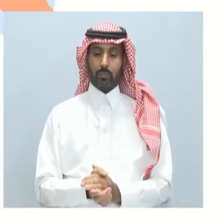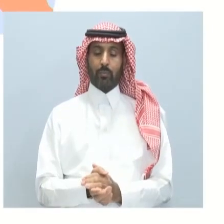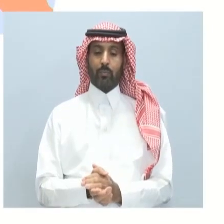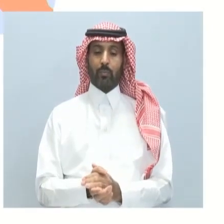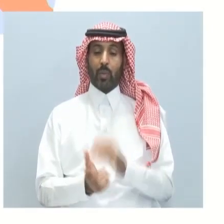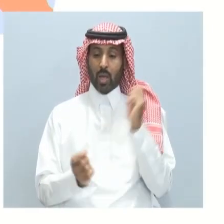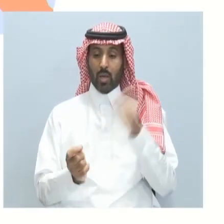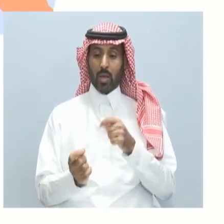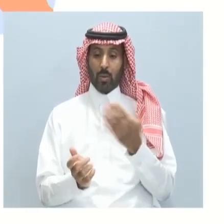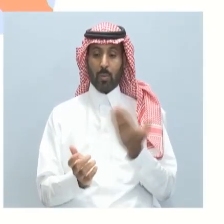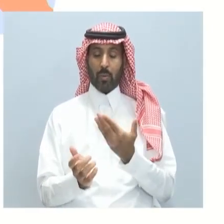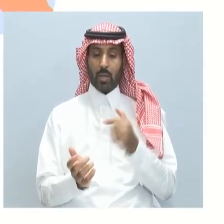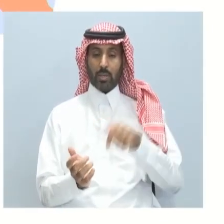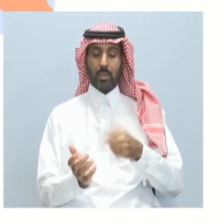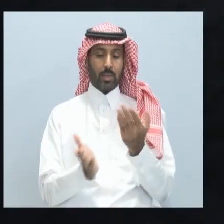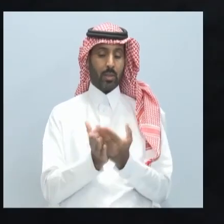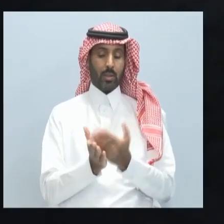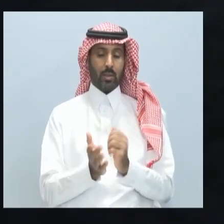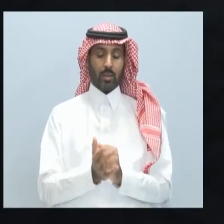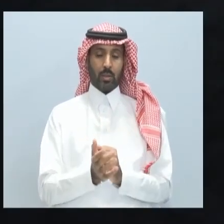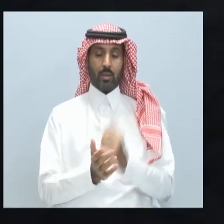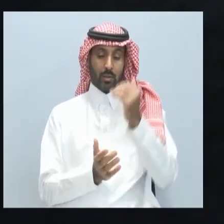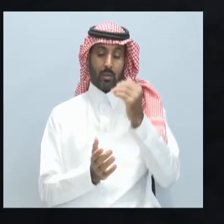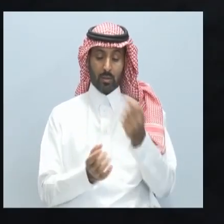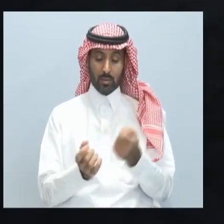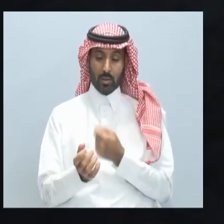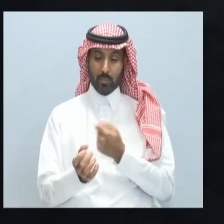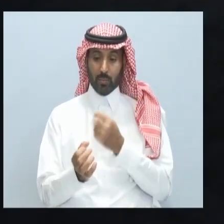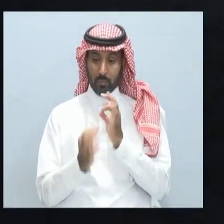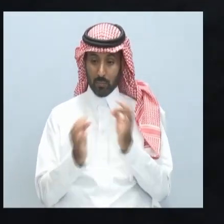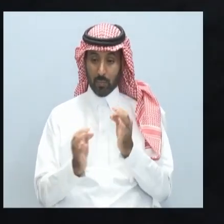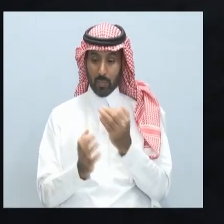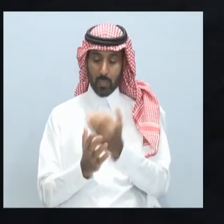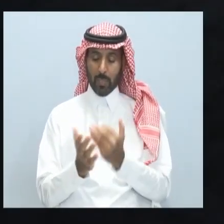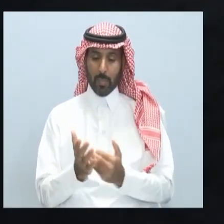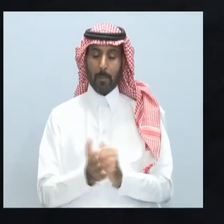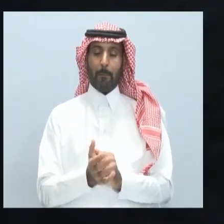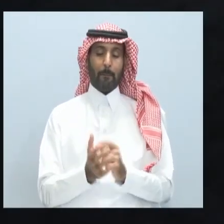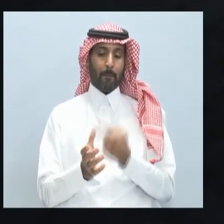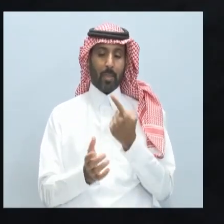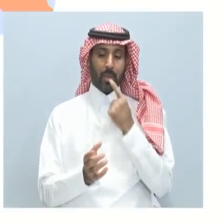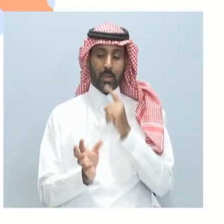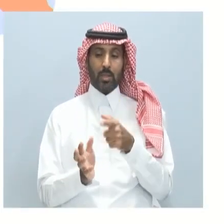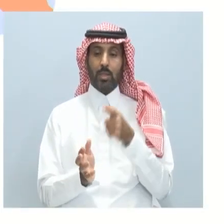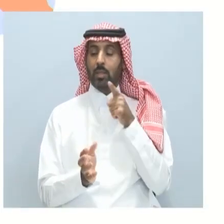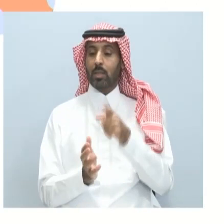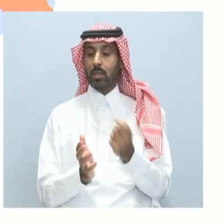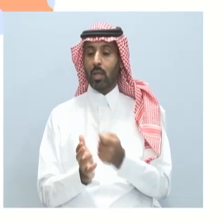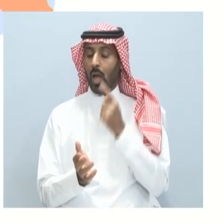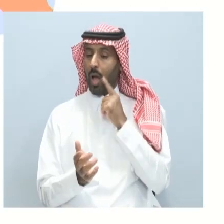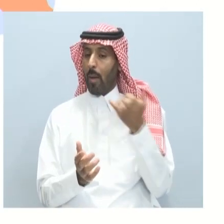Our objectives for our lesson today, which is the completion of the writing. Number one, to state the importance of